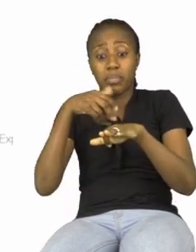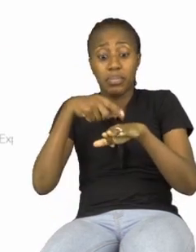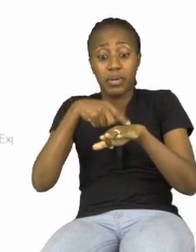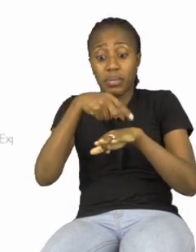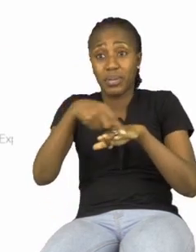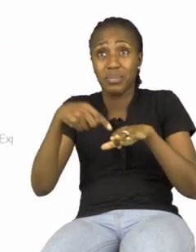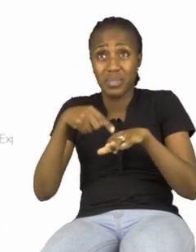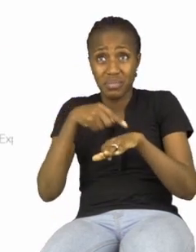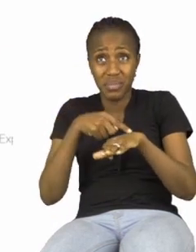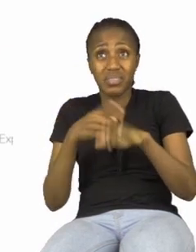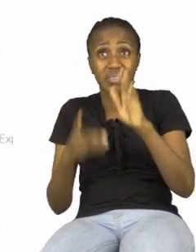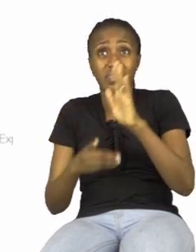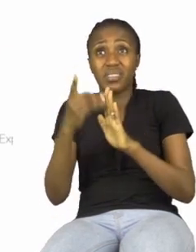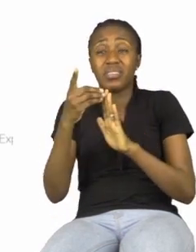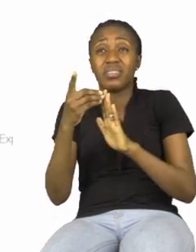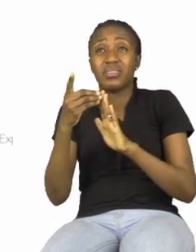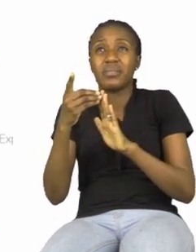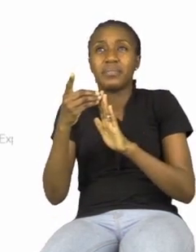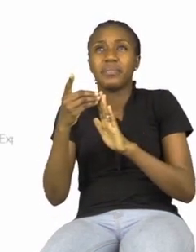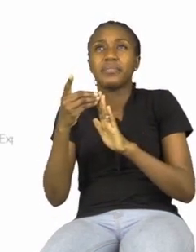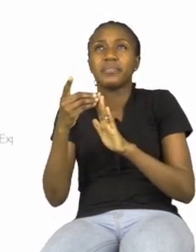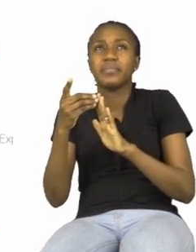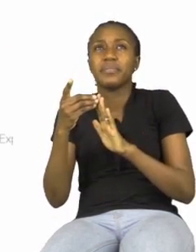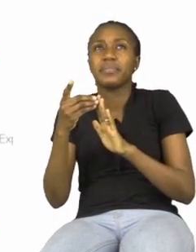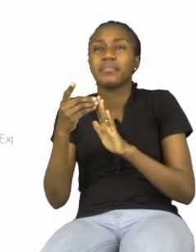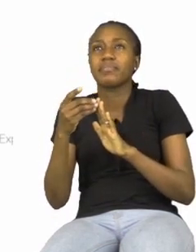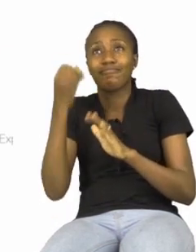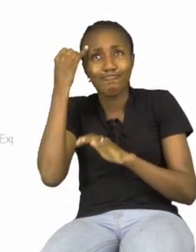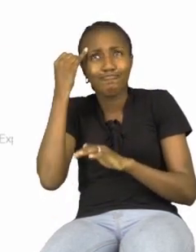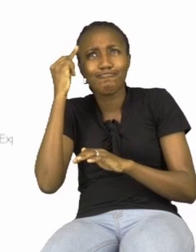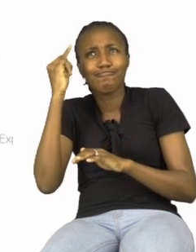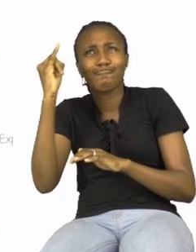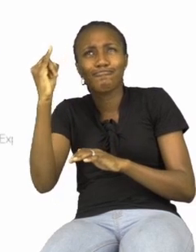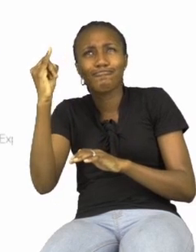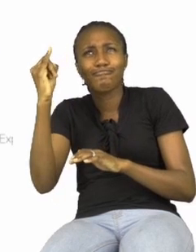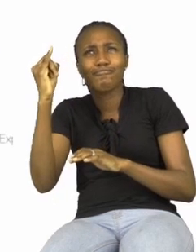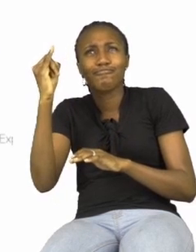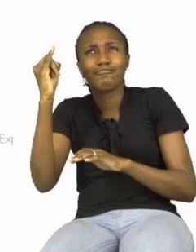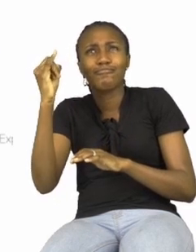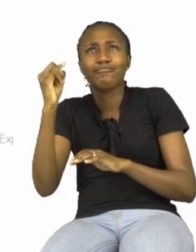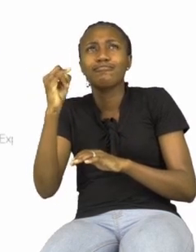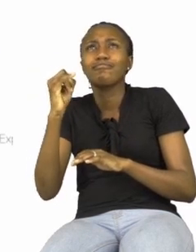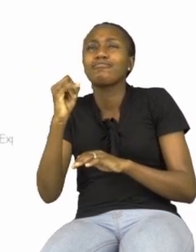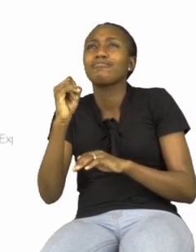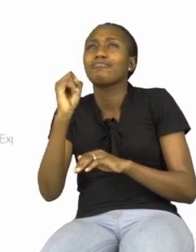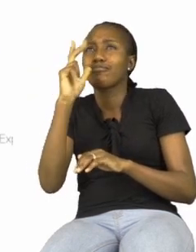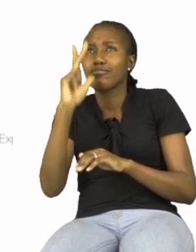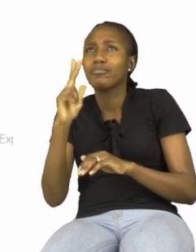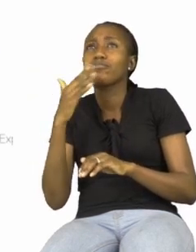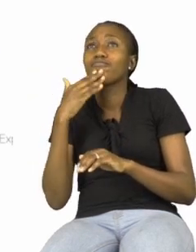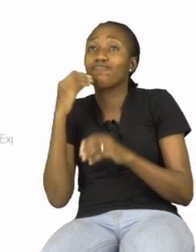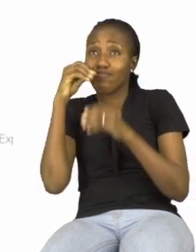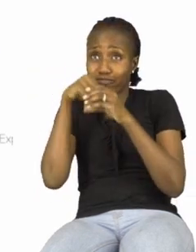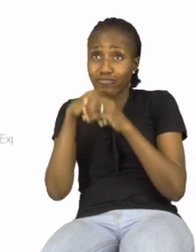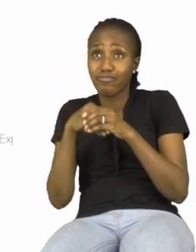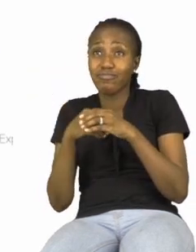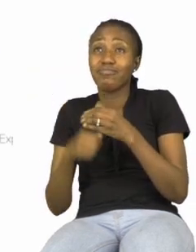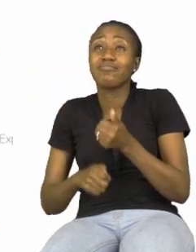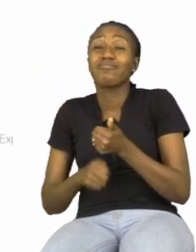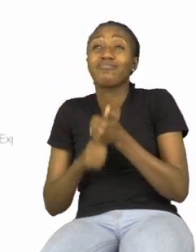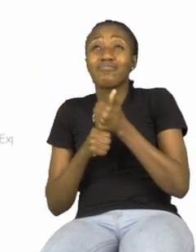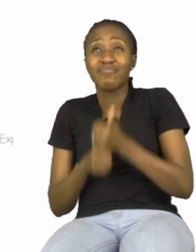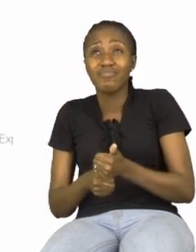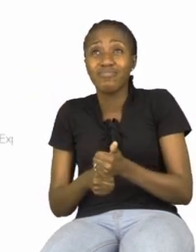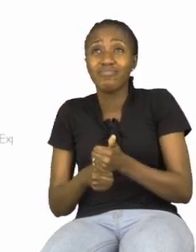for development. The idea behind all of this is that anybody who plays hockey, we must make sure that